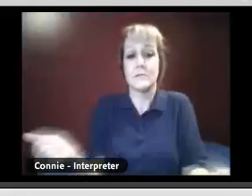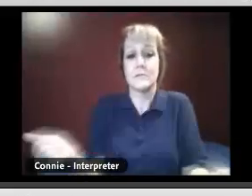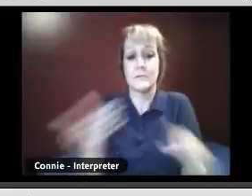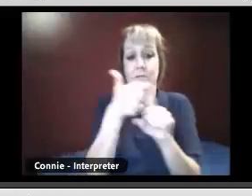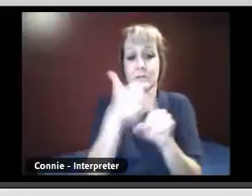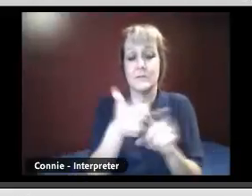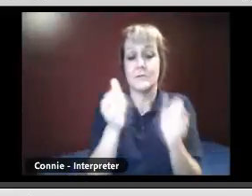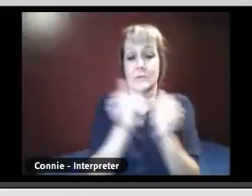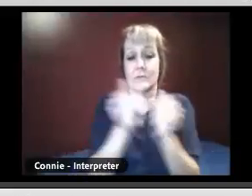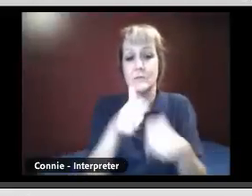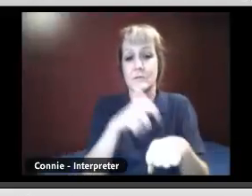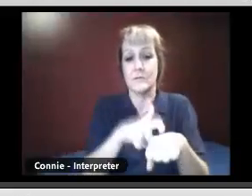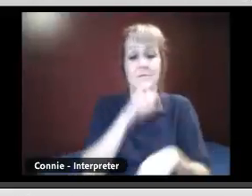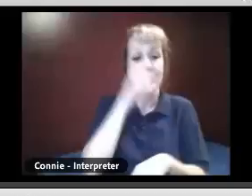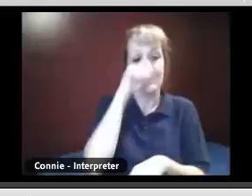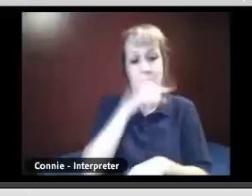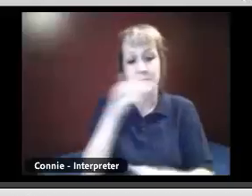false?